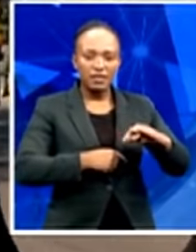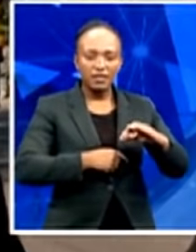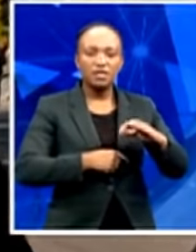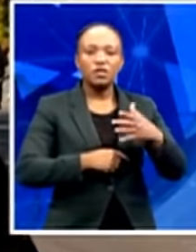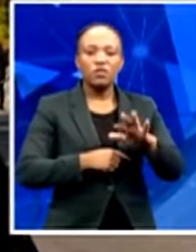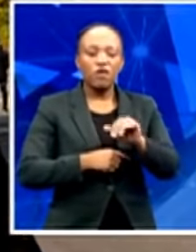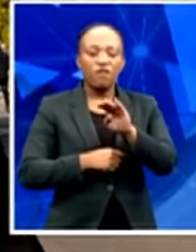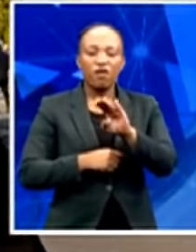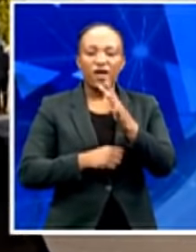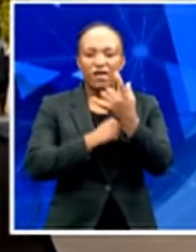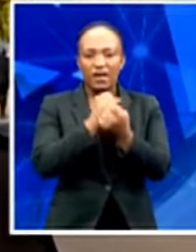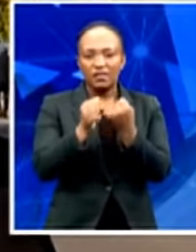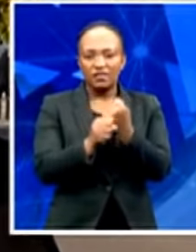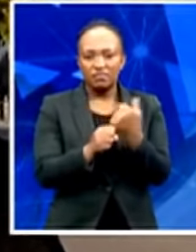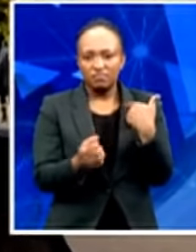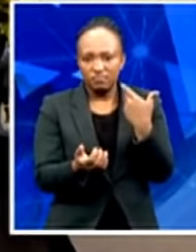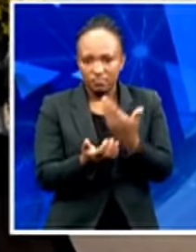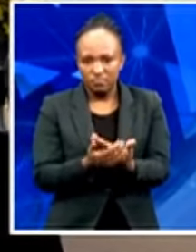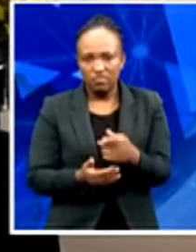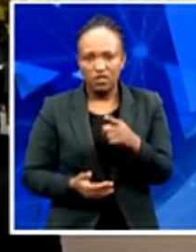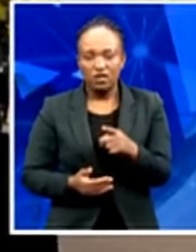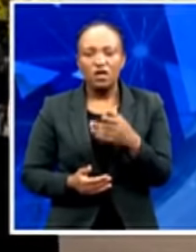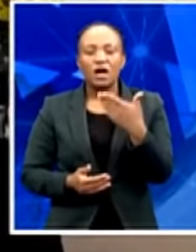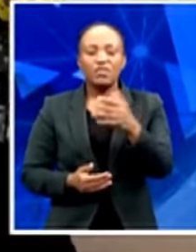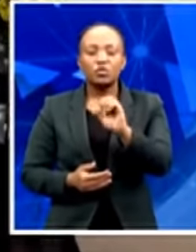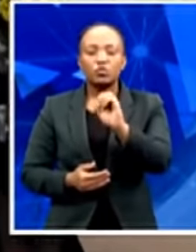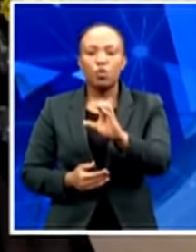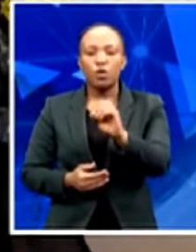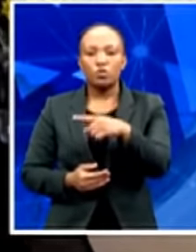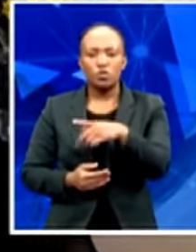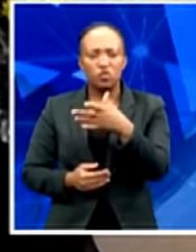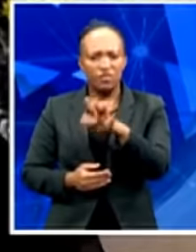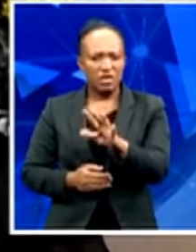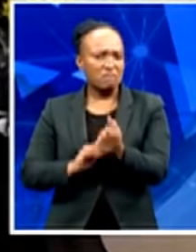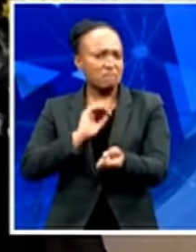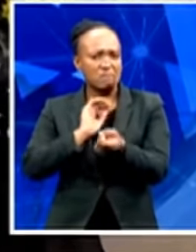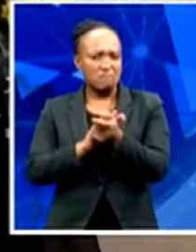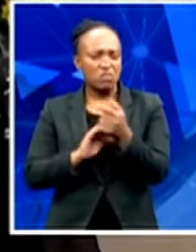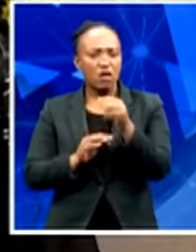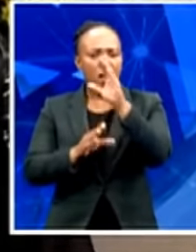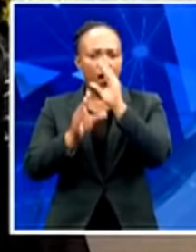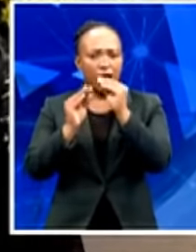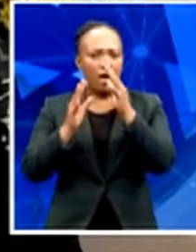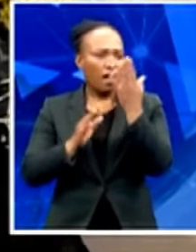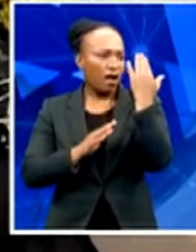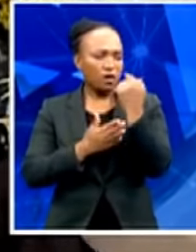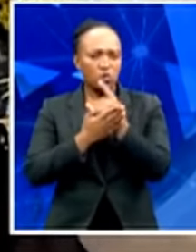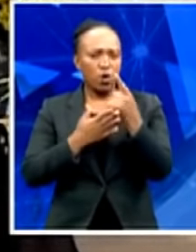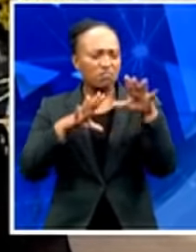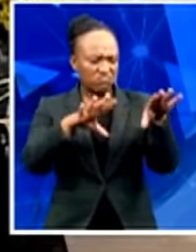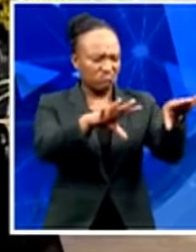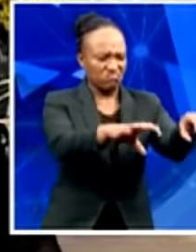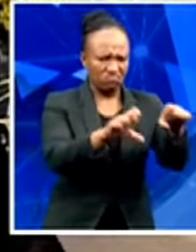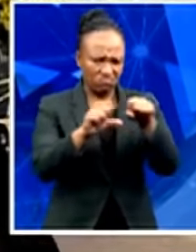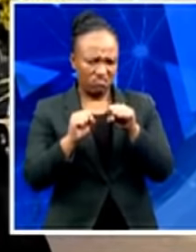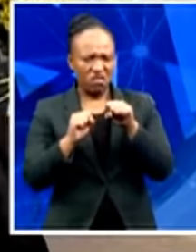after the Soweto uprising, you have an incident where a learner last week was manhandled for wearing EFF regalia on